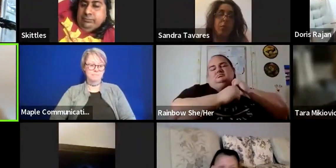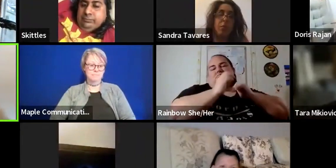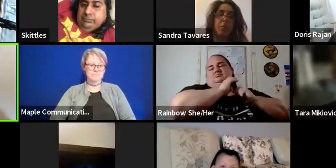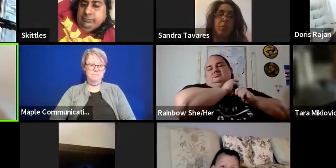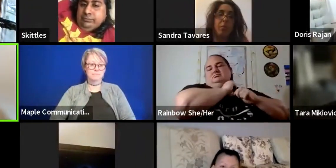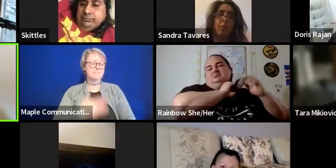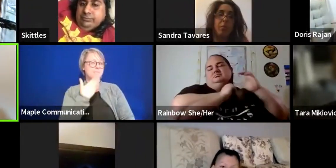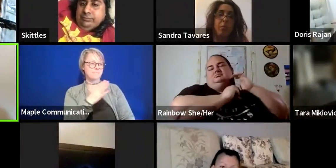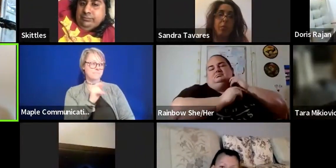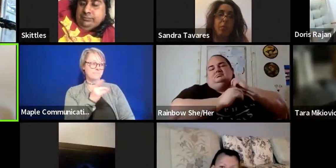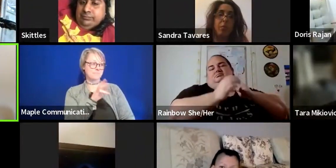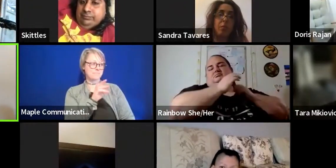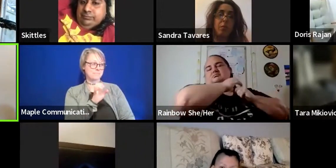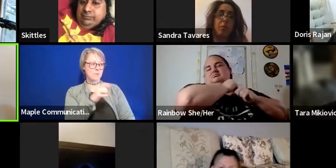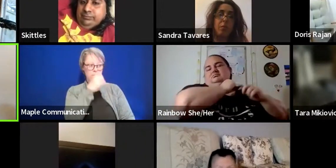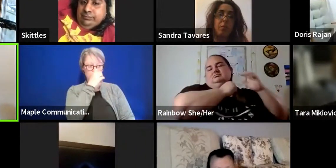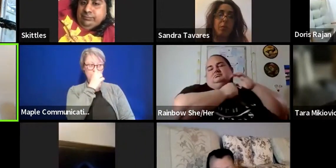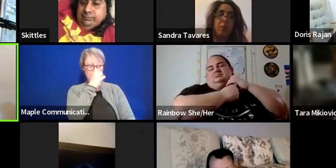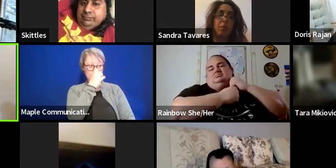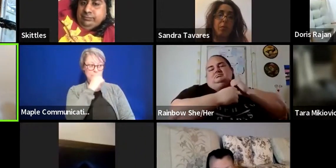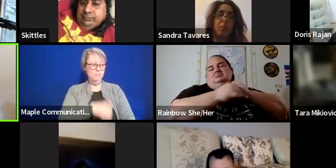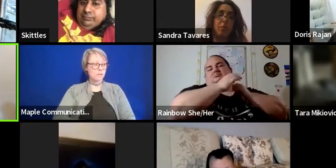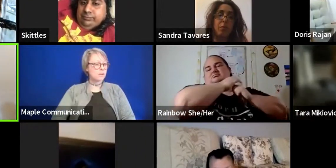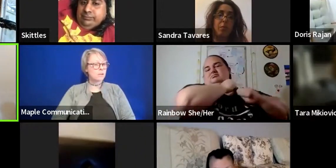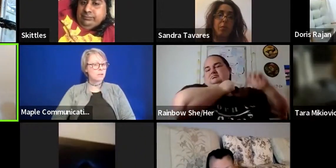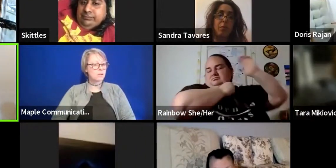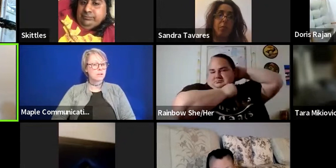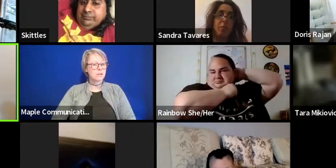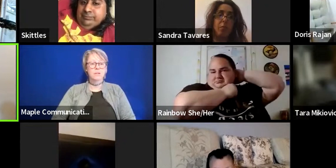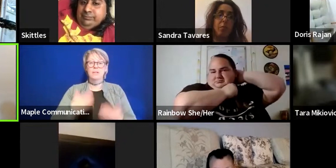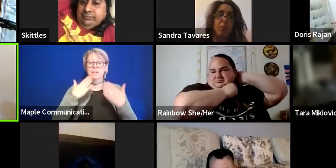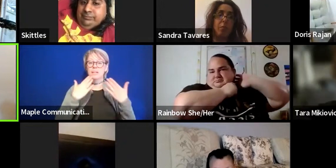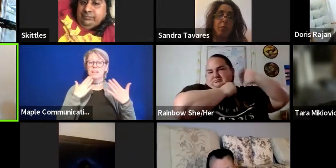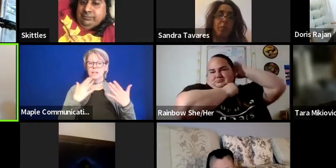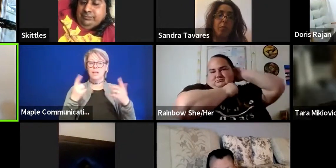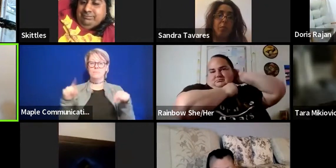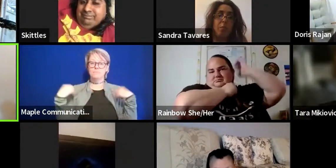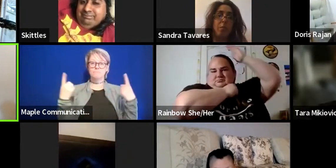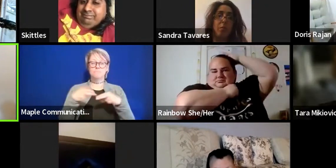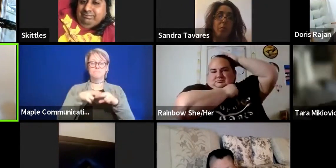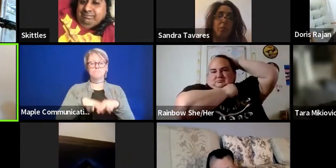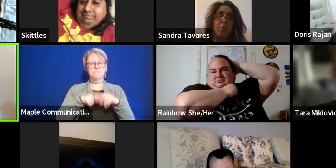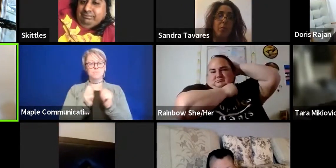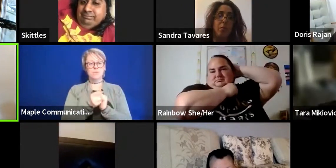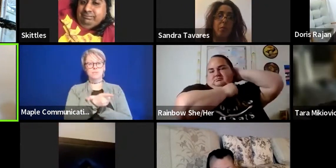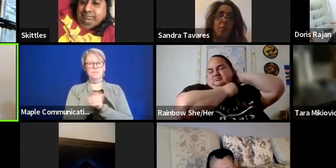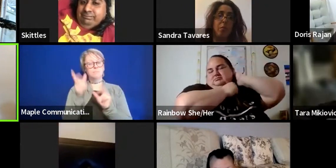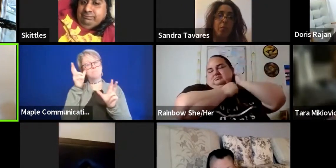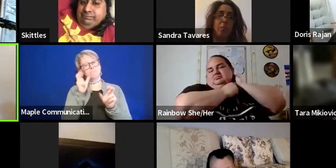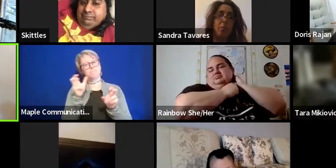Thanks, Catherine. I've been sitting in this broadcast with y'all, just listening